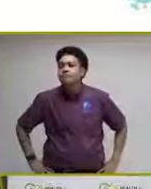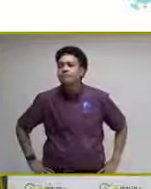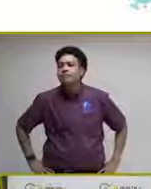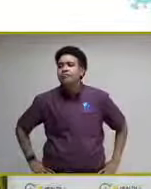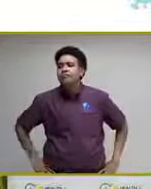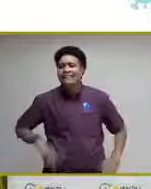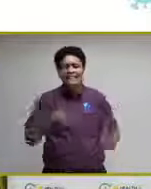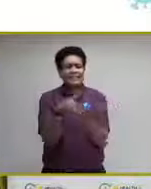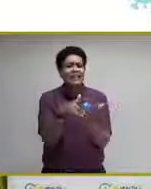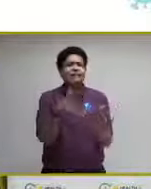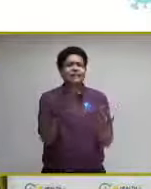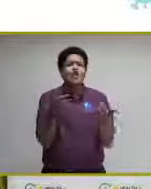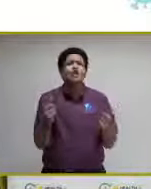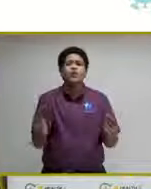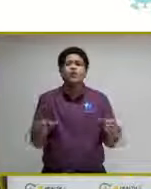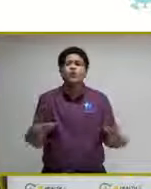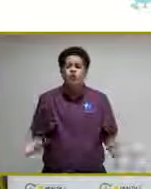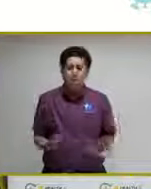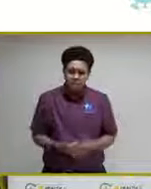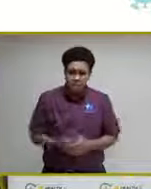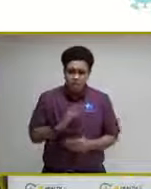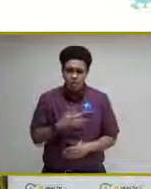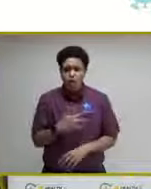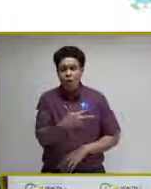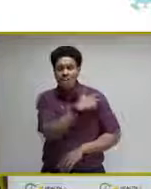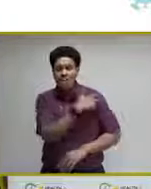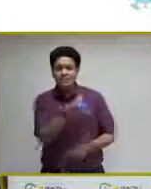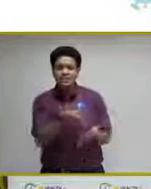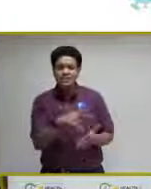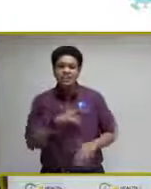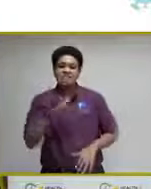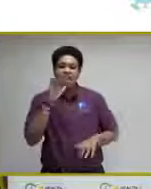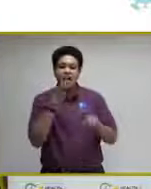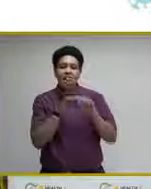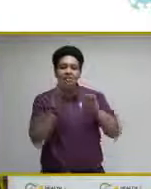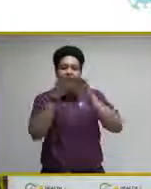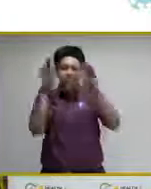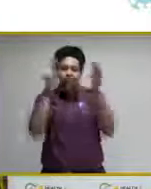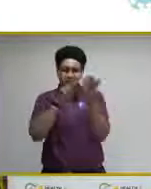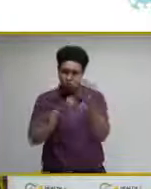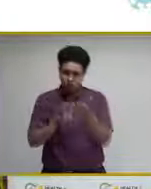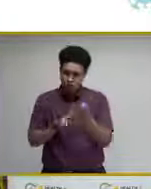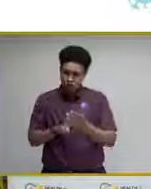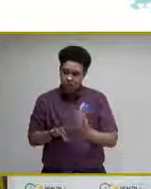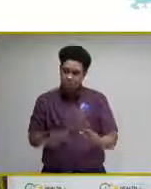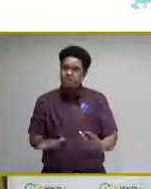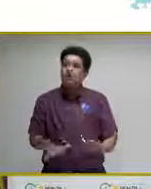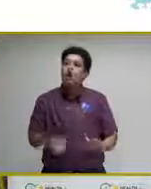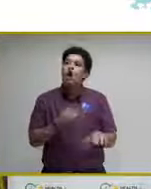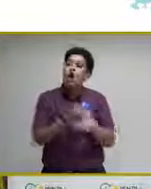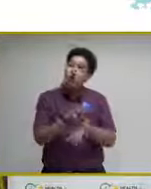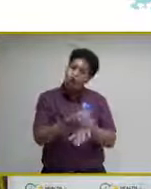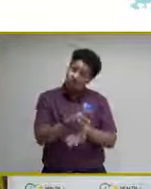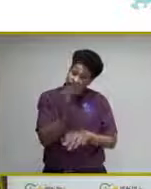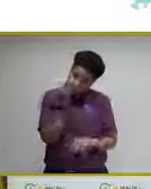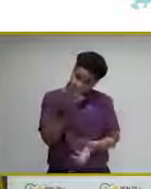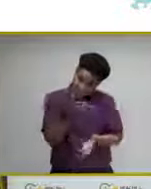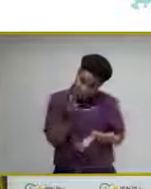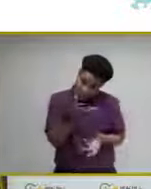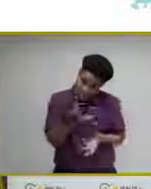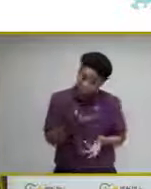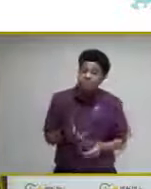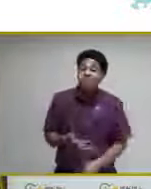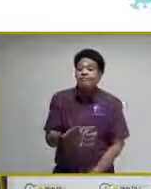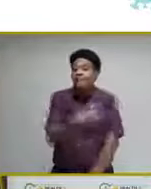centers? Our vaccination centers has 5 stages: registration, counseling,